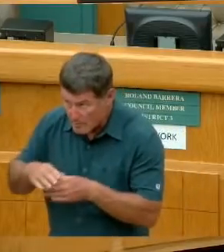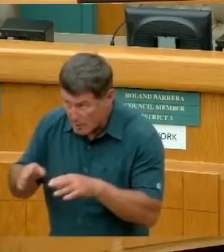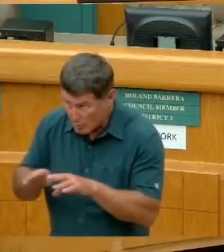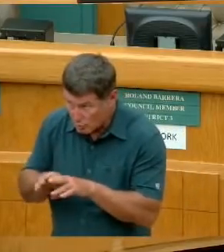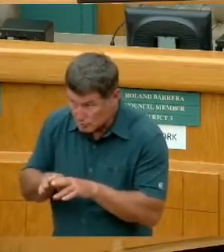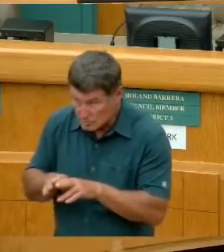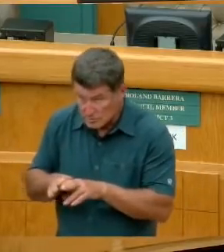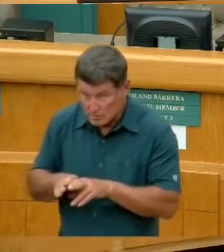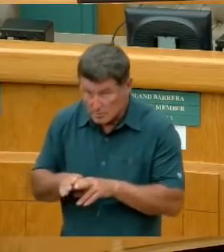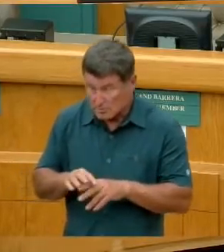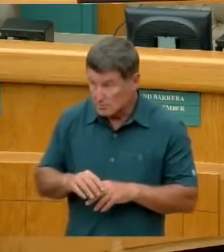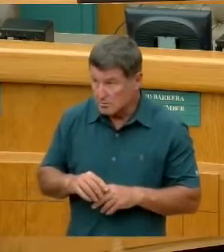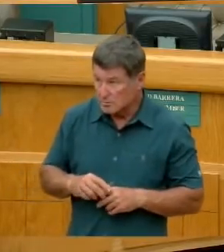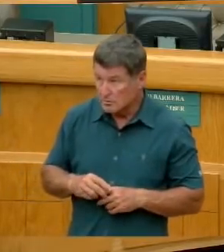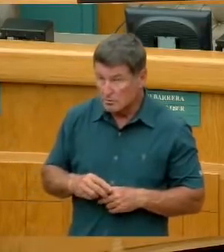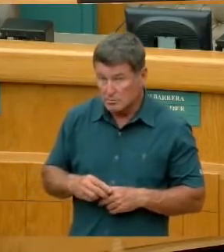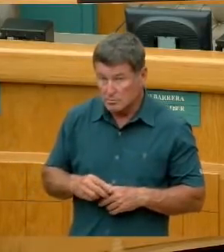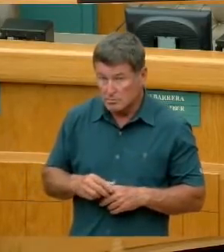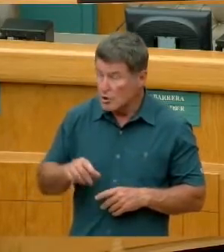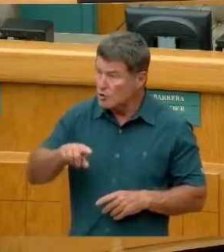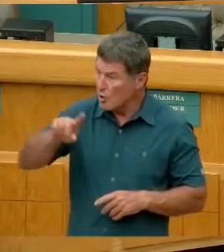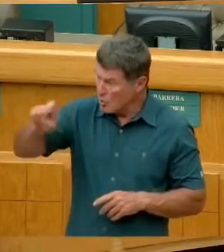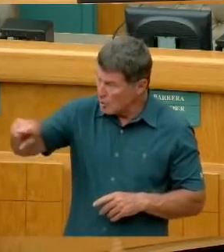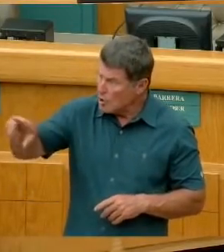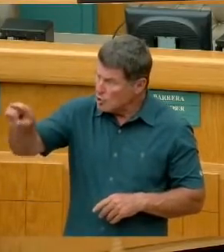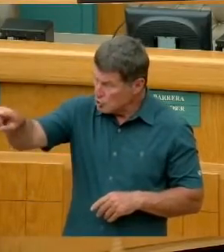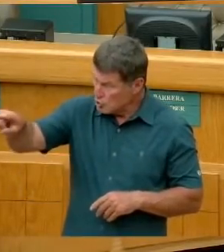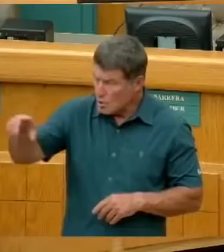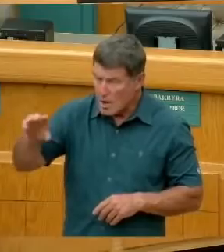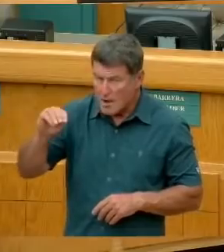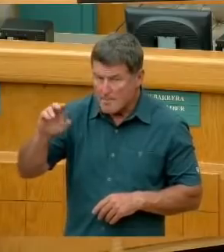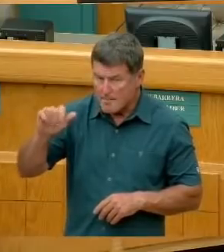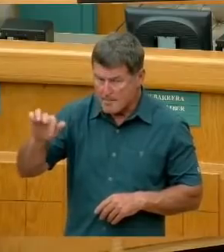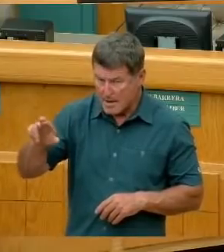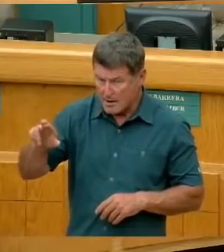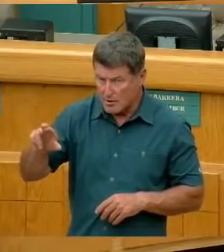The voting on the closures, the full court will.